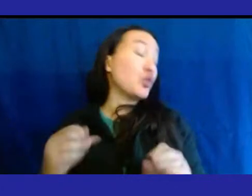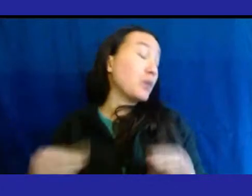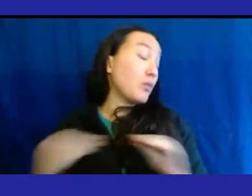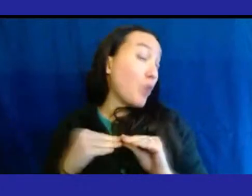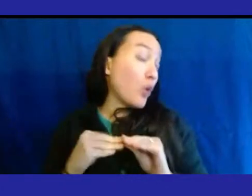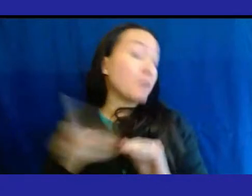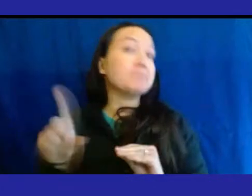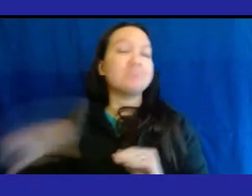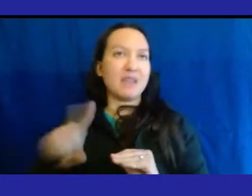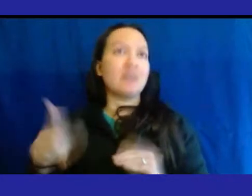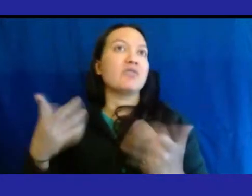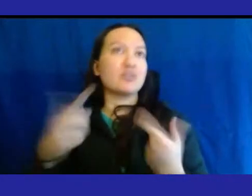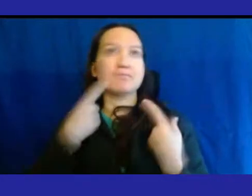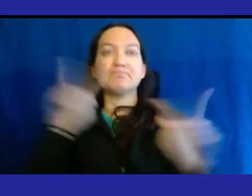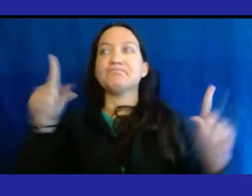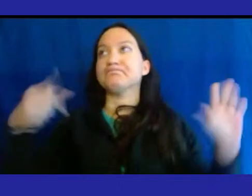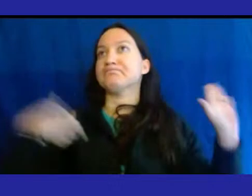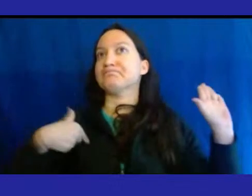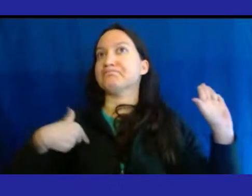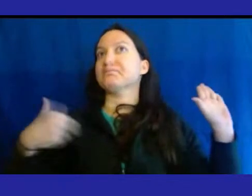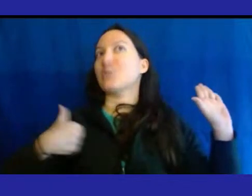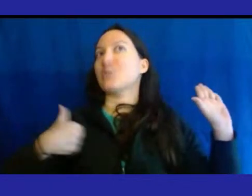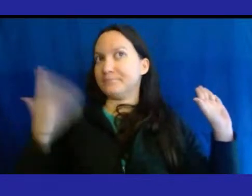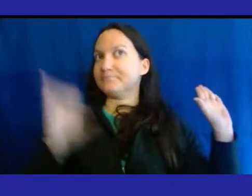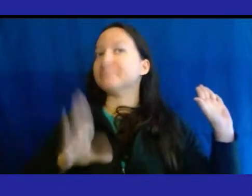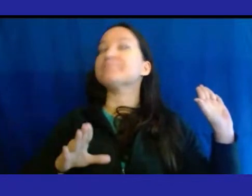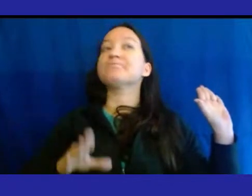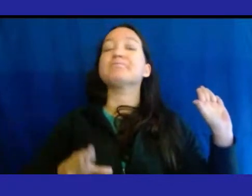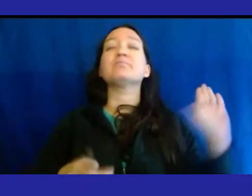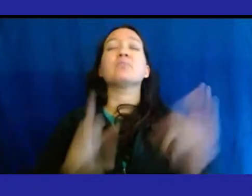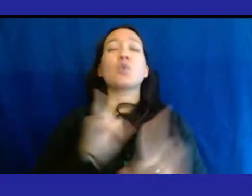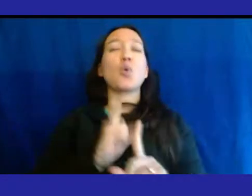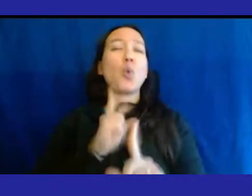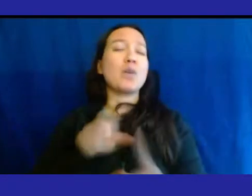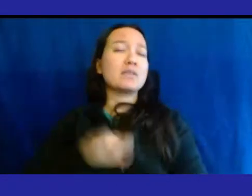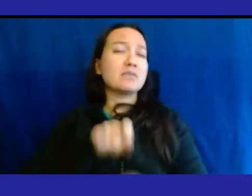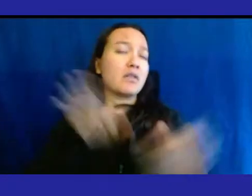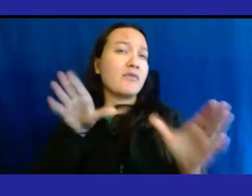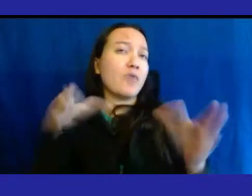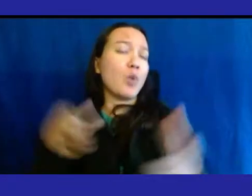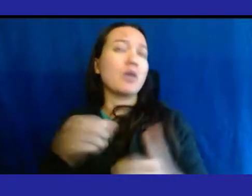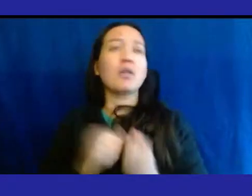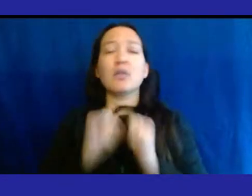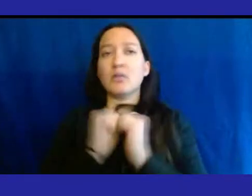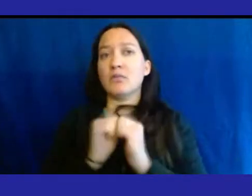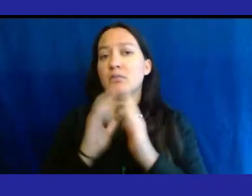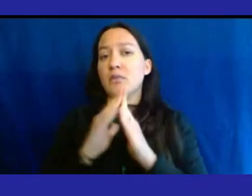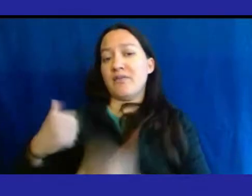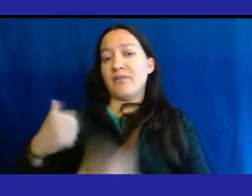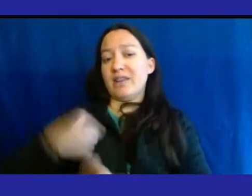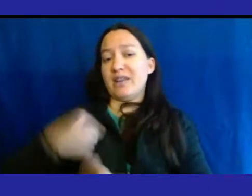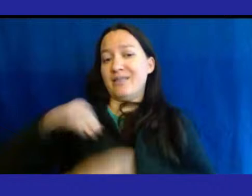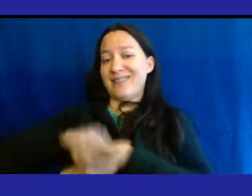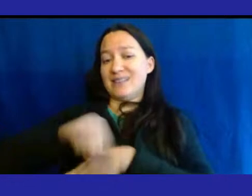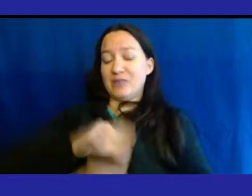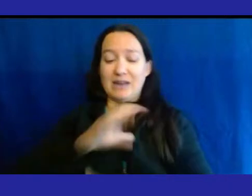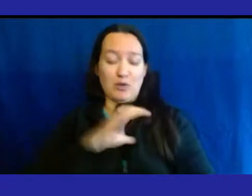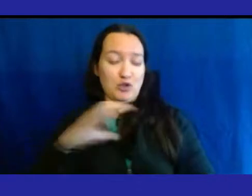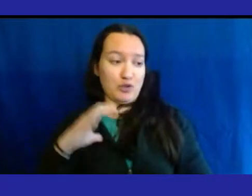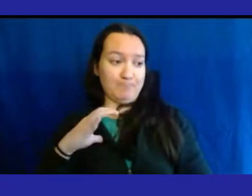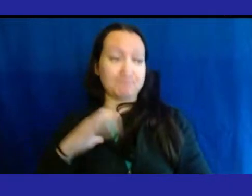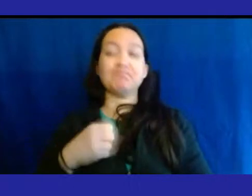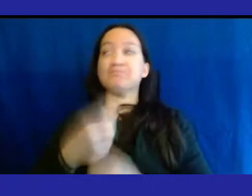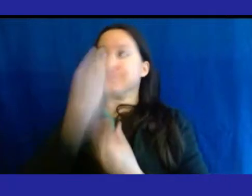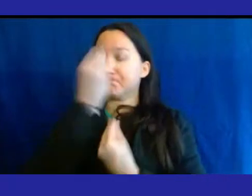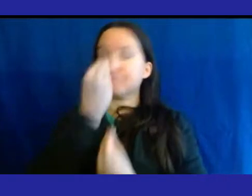that self-reported. The goals of this particular focus is the creation of a Veteran Advisory Council to inform us